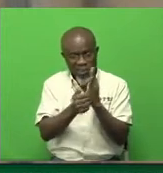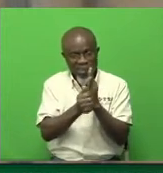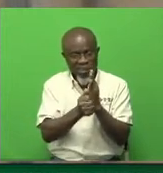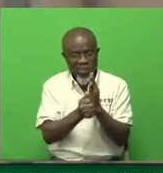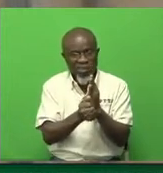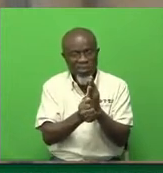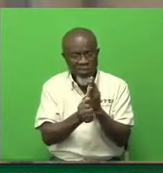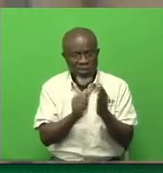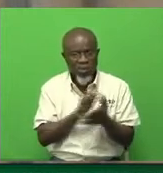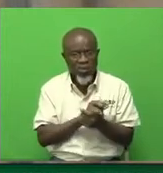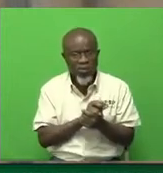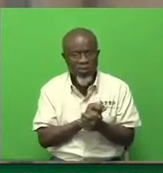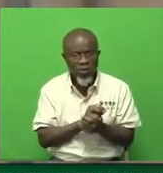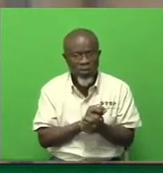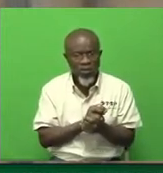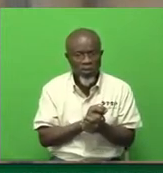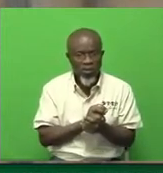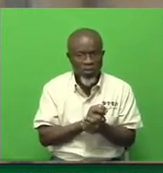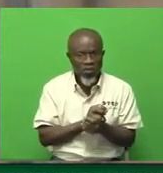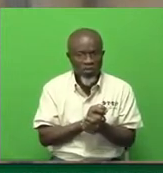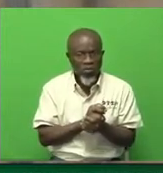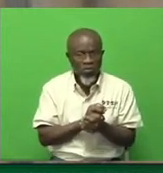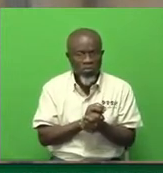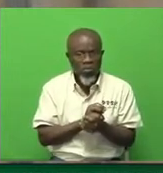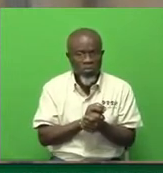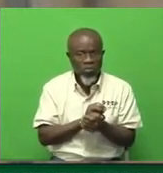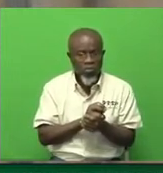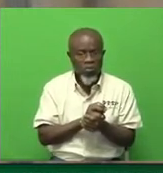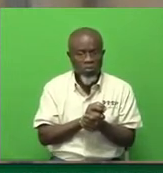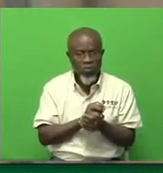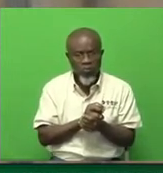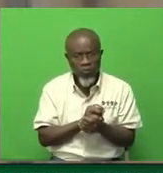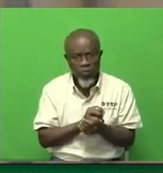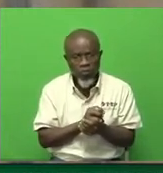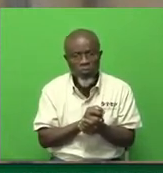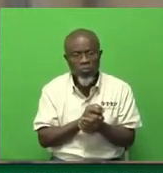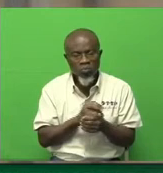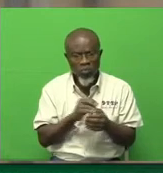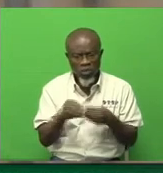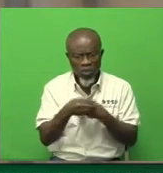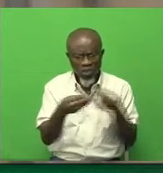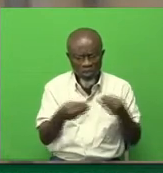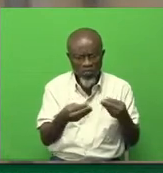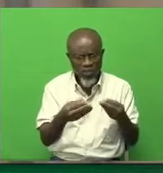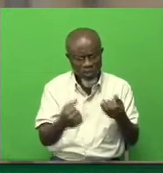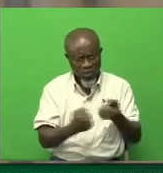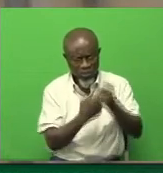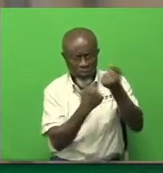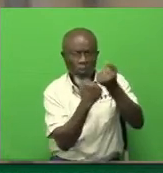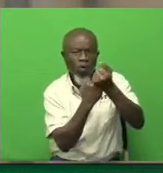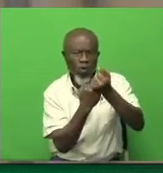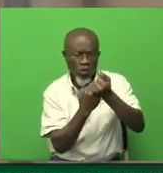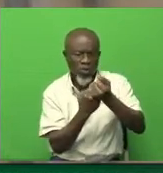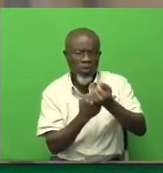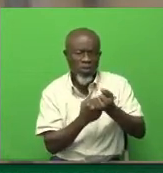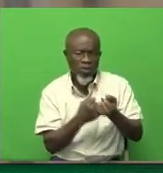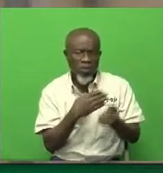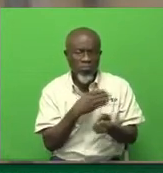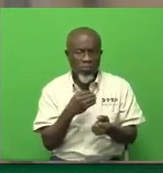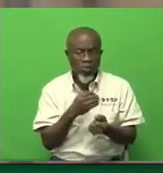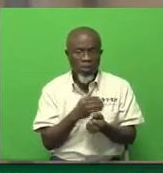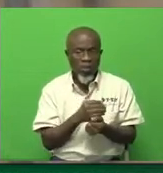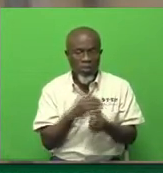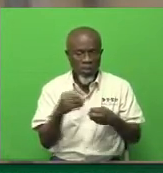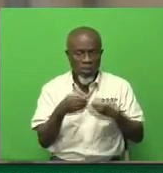Education opportunity mitigating the effects of learning loss and five the need for critical School infrastructural